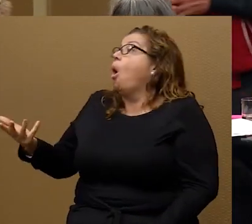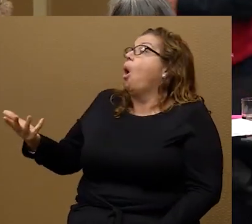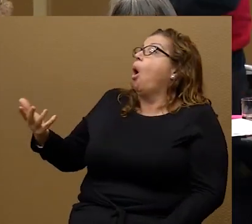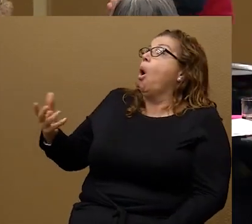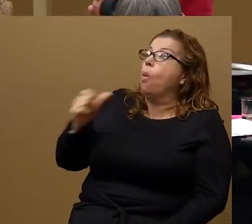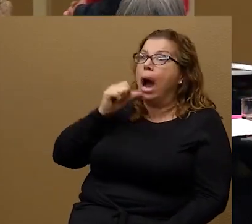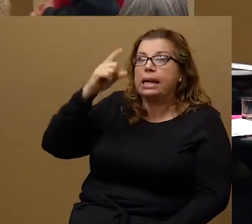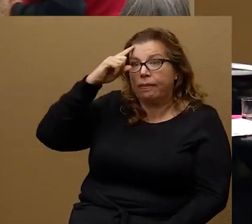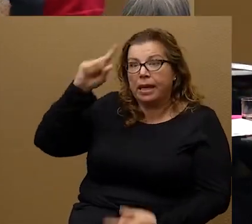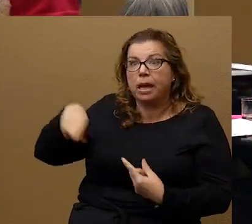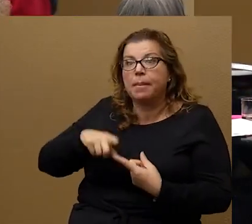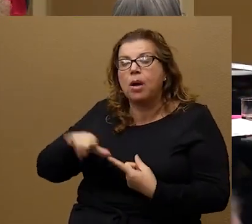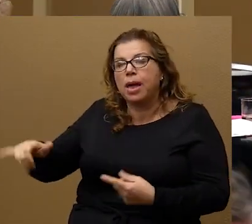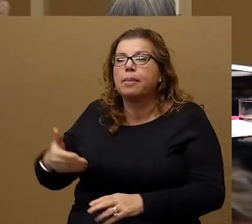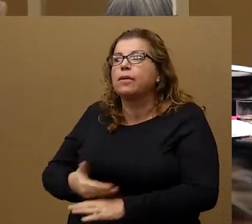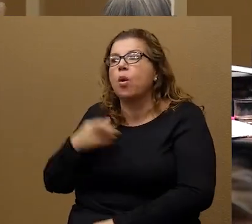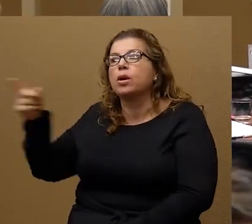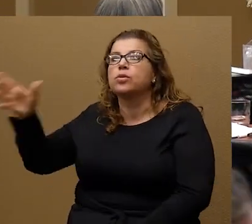Awesome.